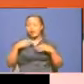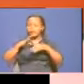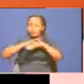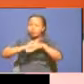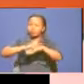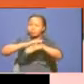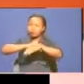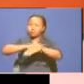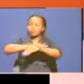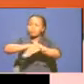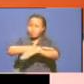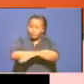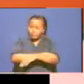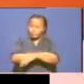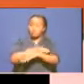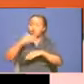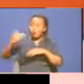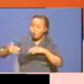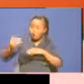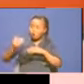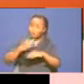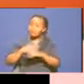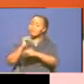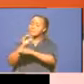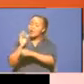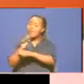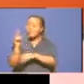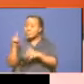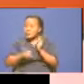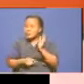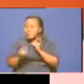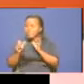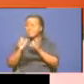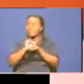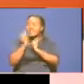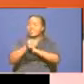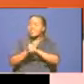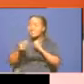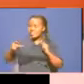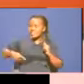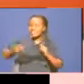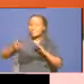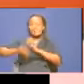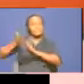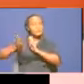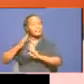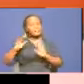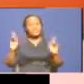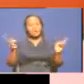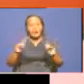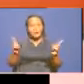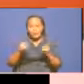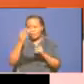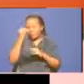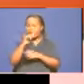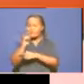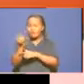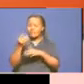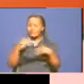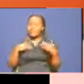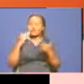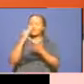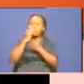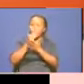I always tell my patients that transplant is never an emergency because we have the stopgap measure of dialysis. Of dialysis. Yes, which basically acts